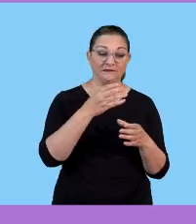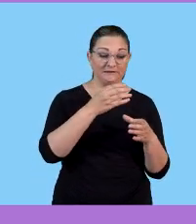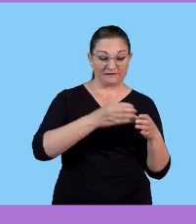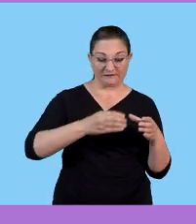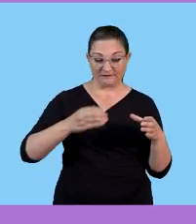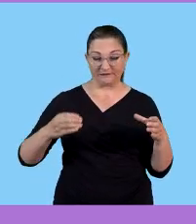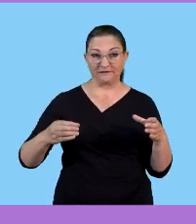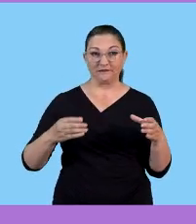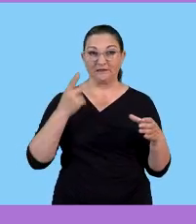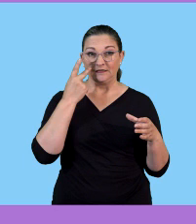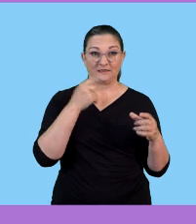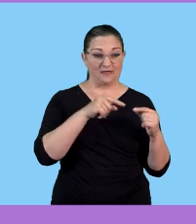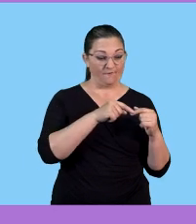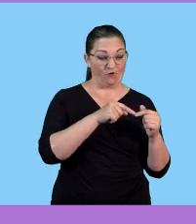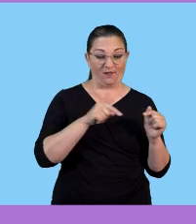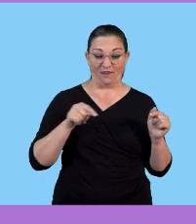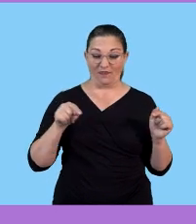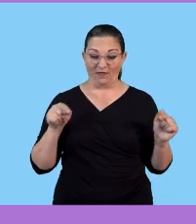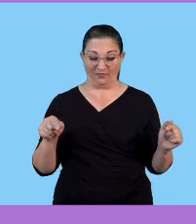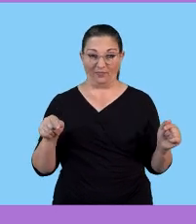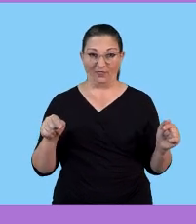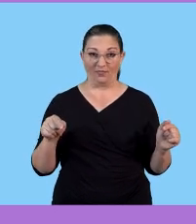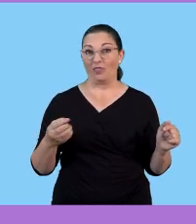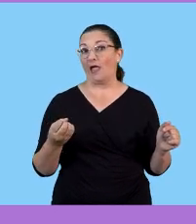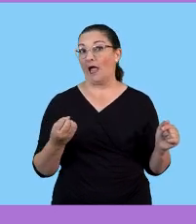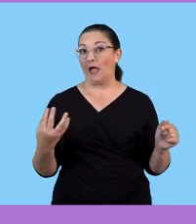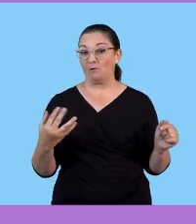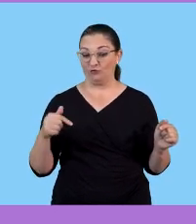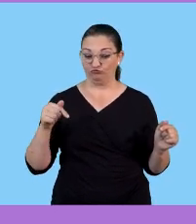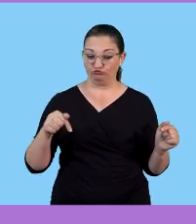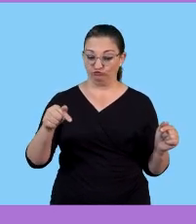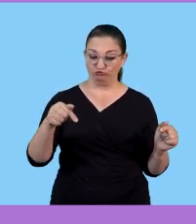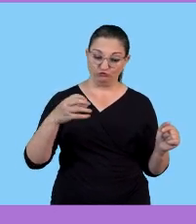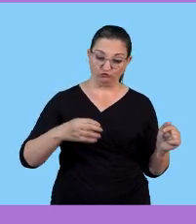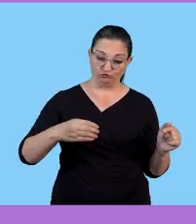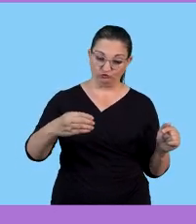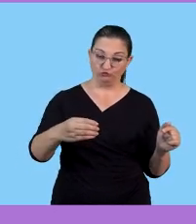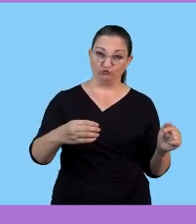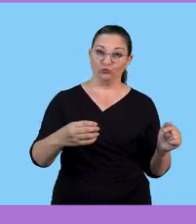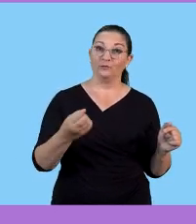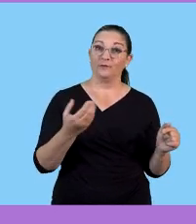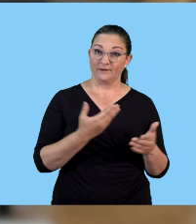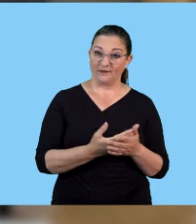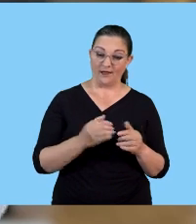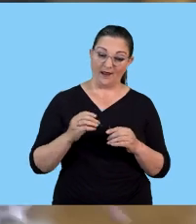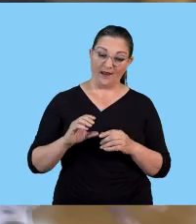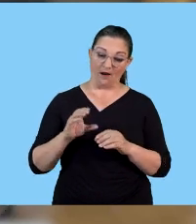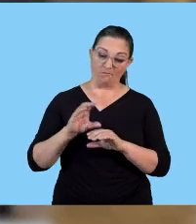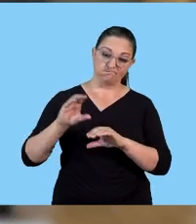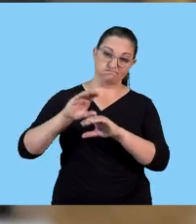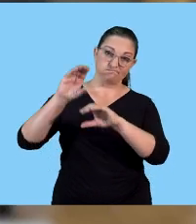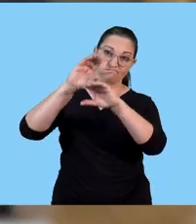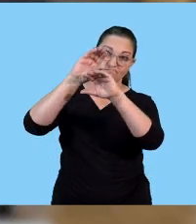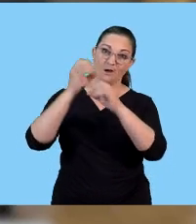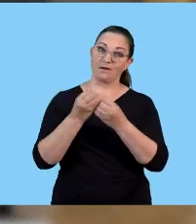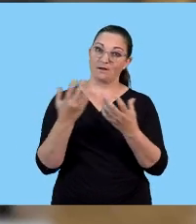how many tins we can fit along the width, and how many tins can we stack up high. And then we'd be able to